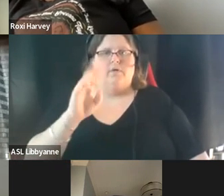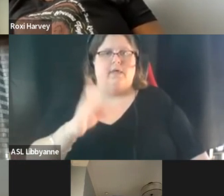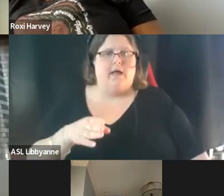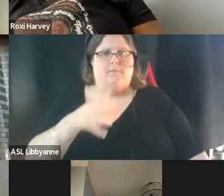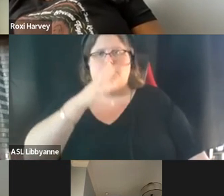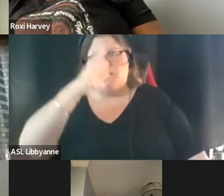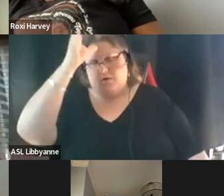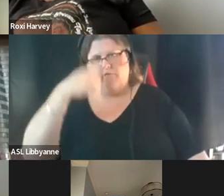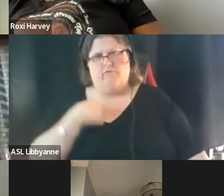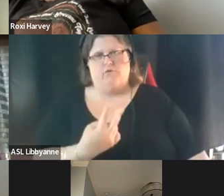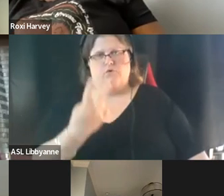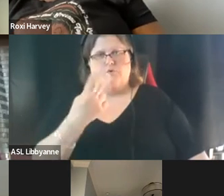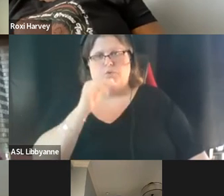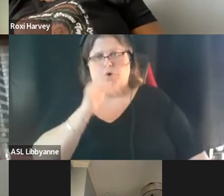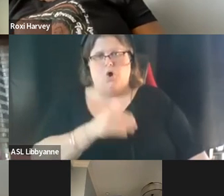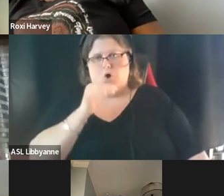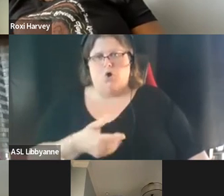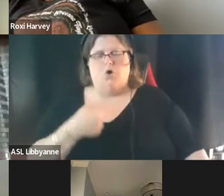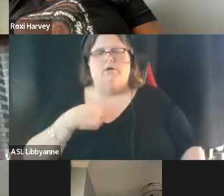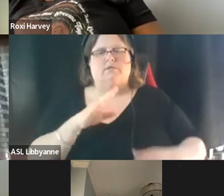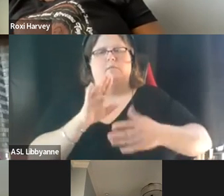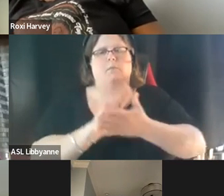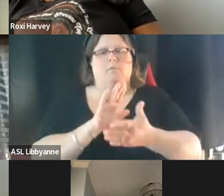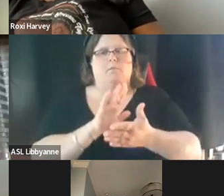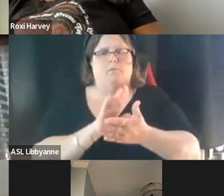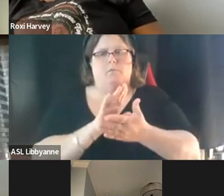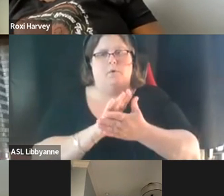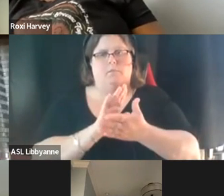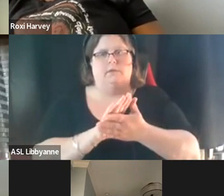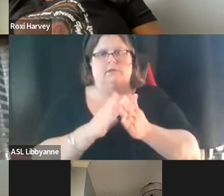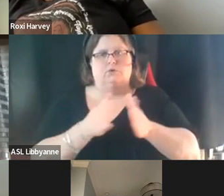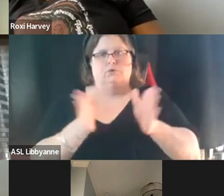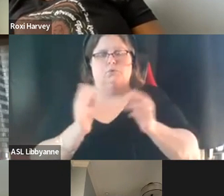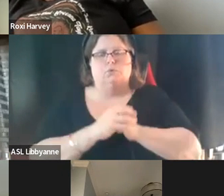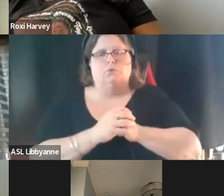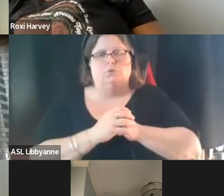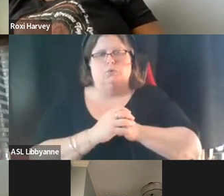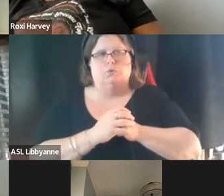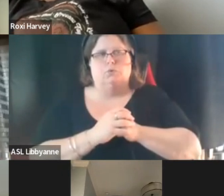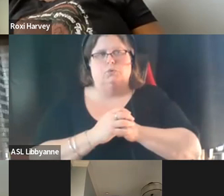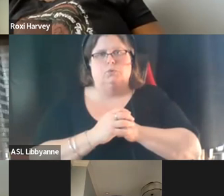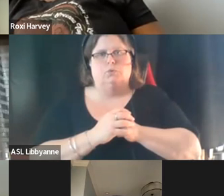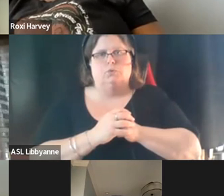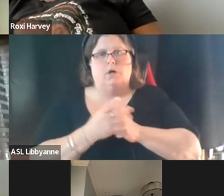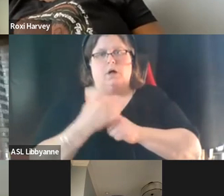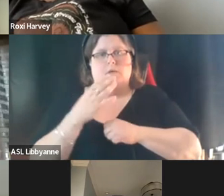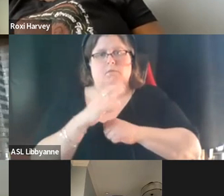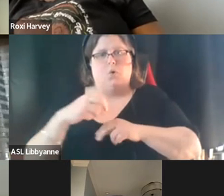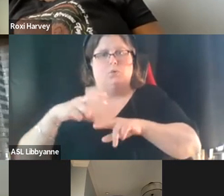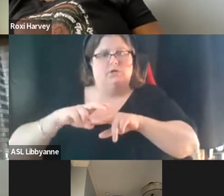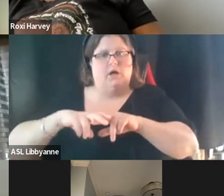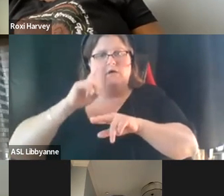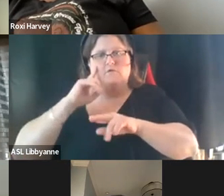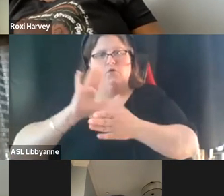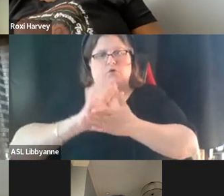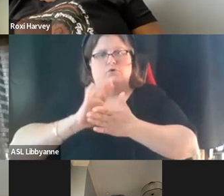parent of two daughters in Boston Public Schools. I'm also the co-chair for the school site council